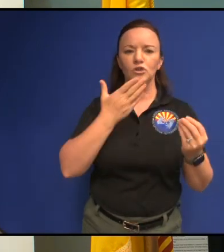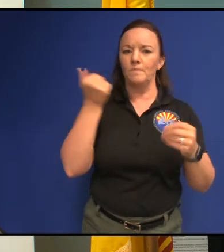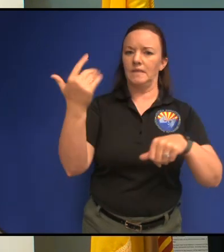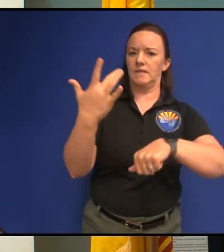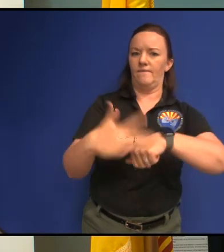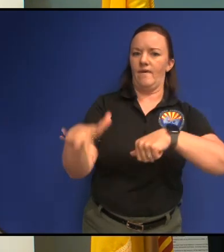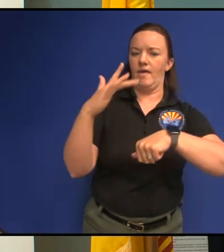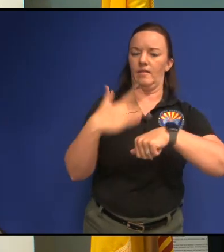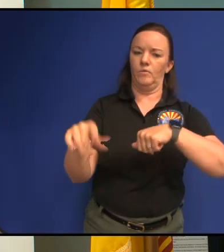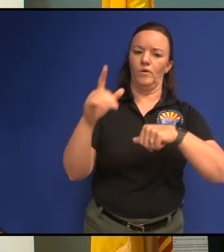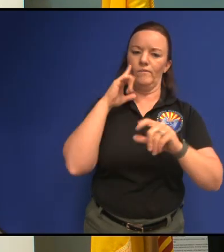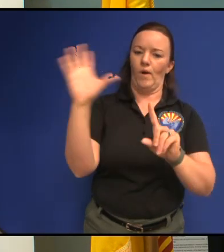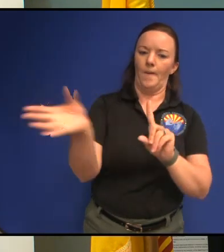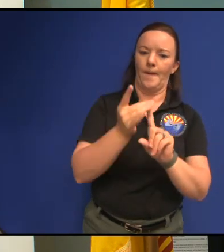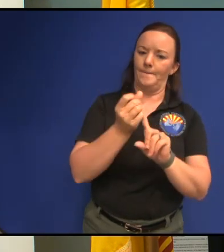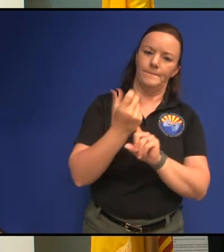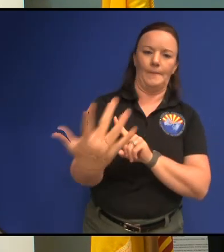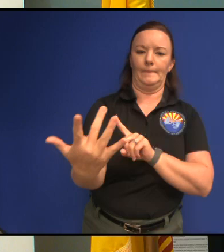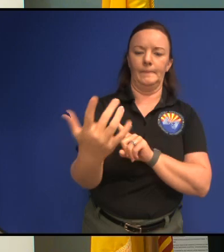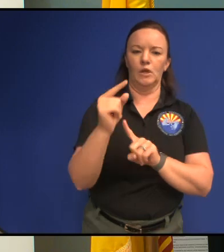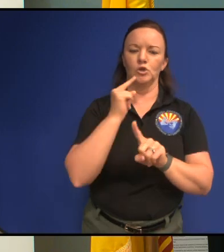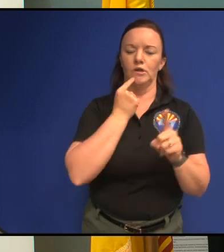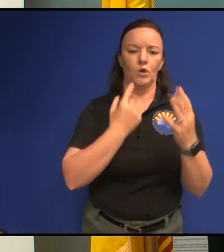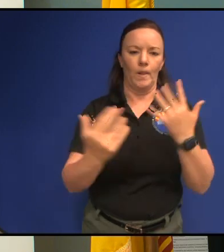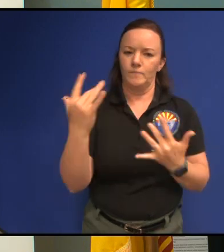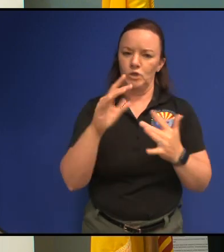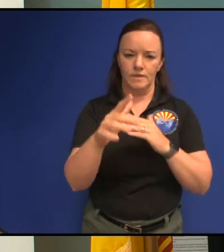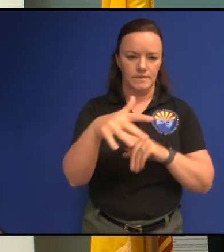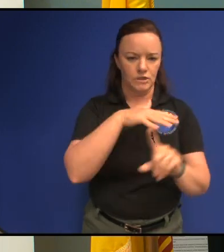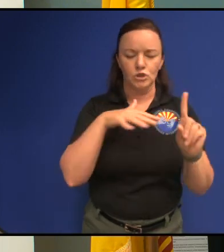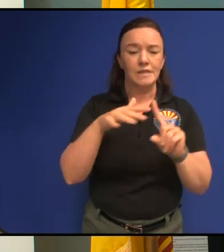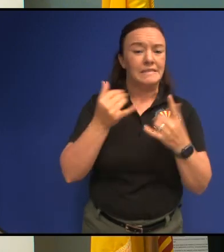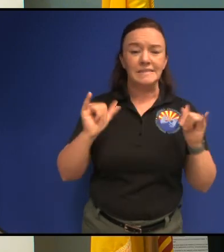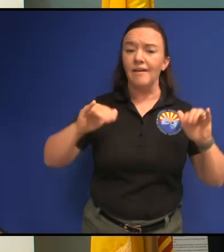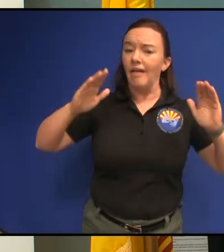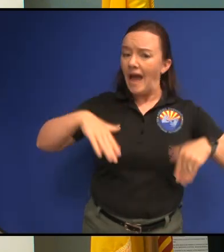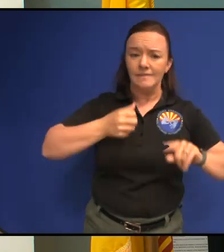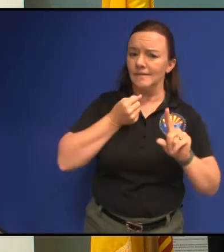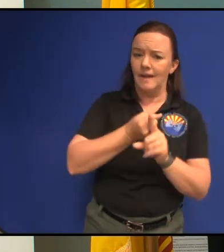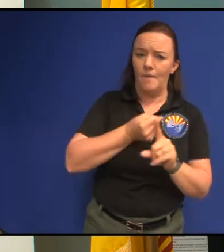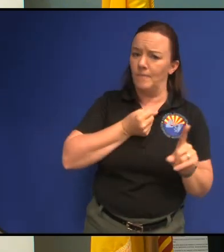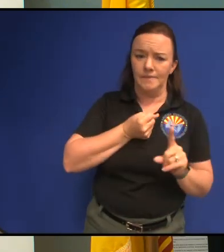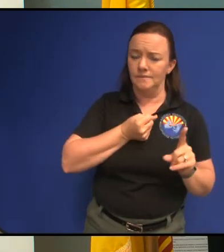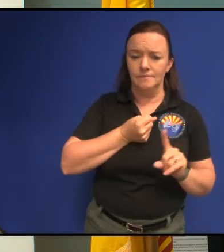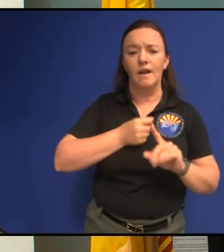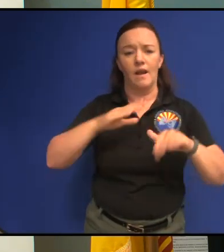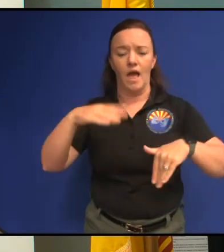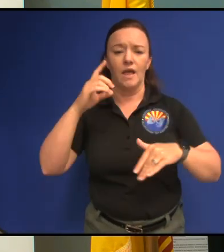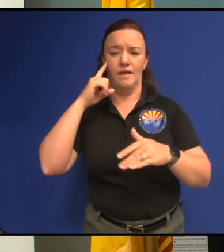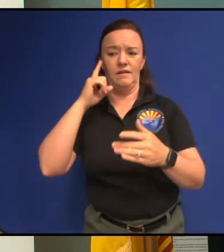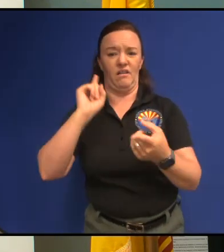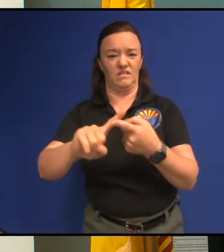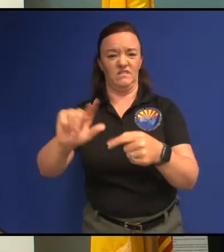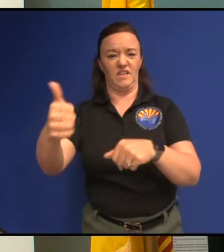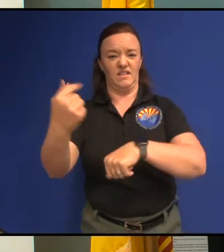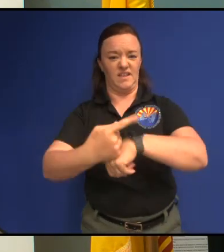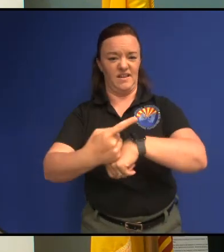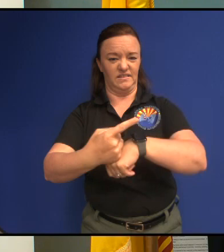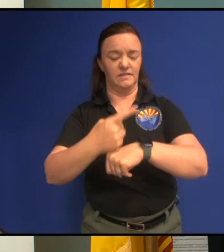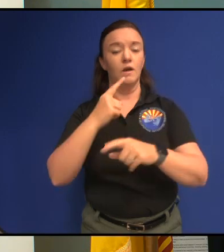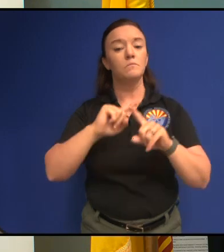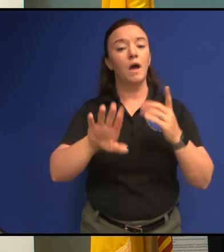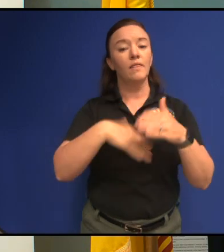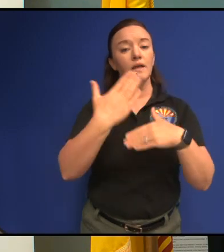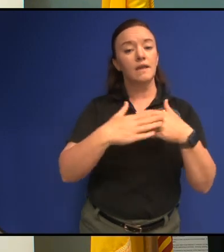availability for critical burning conditions is still 10 days away. But as I mentioned, if we go into the next slide